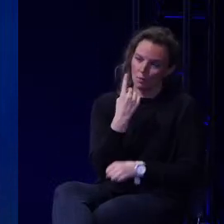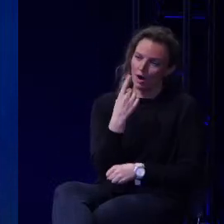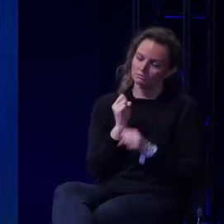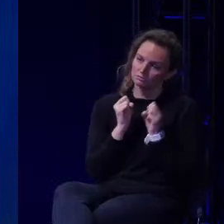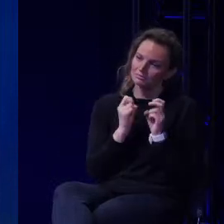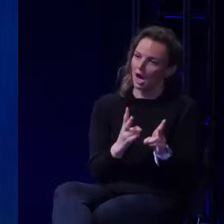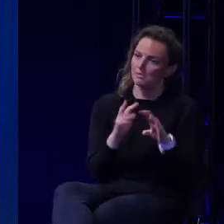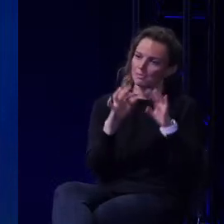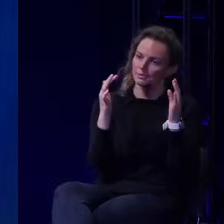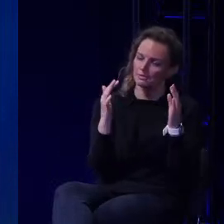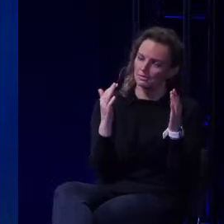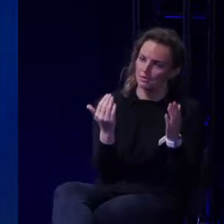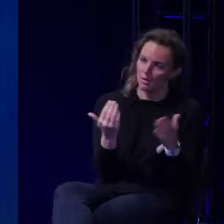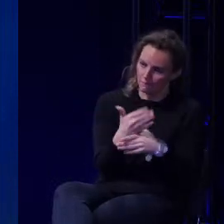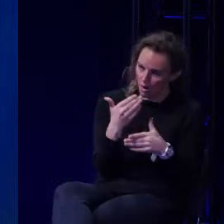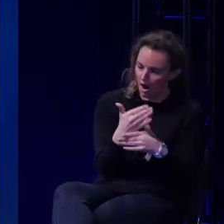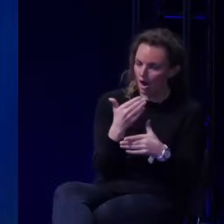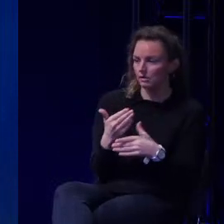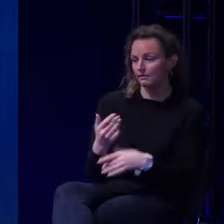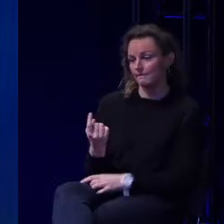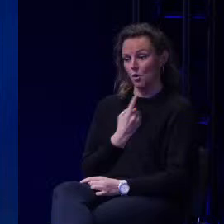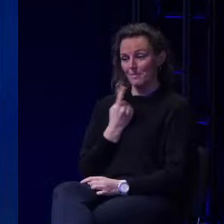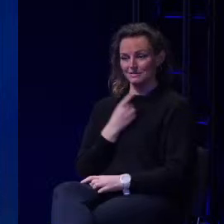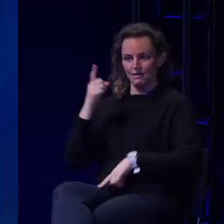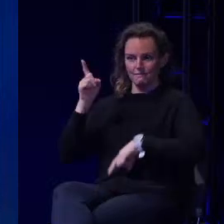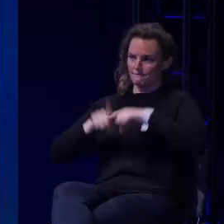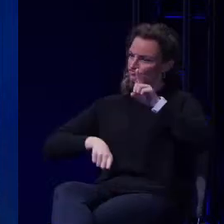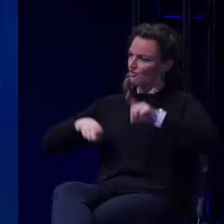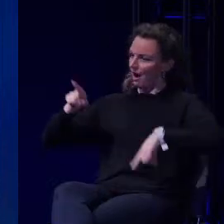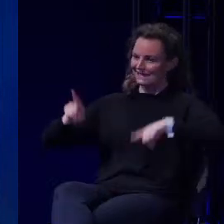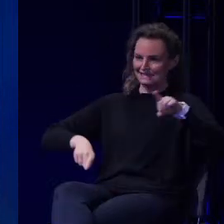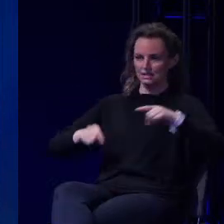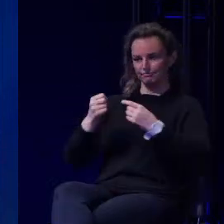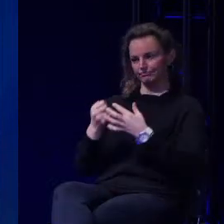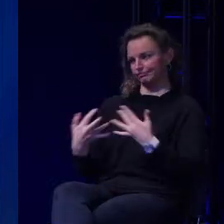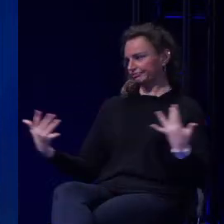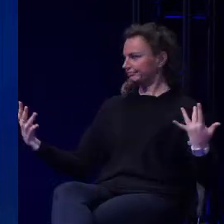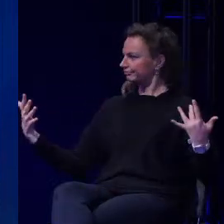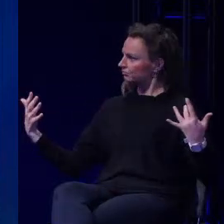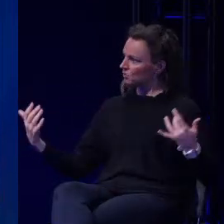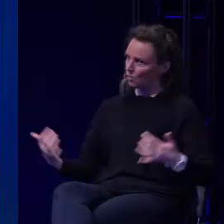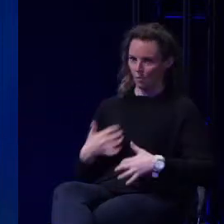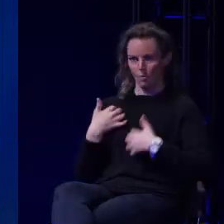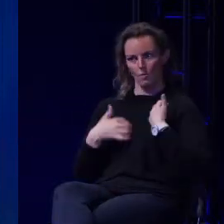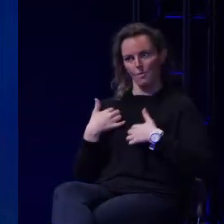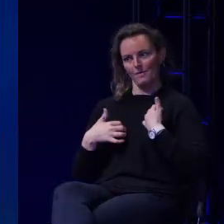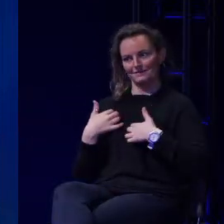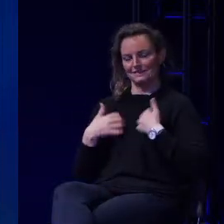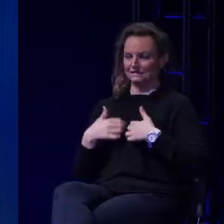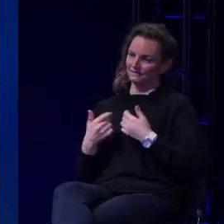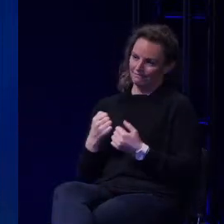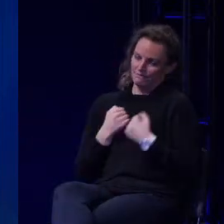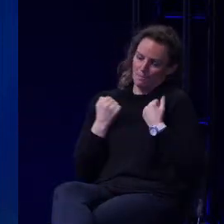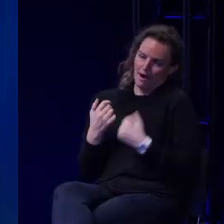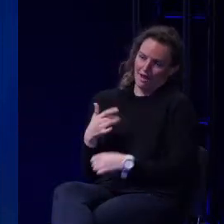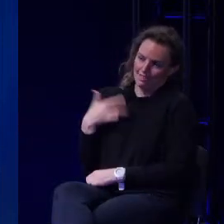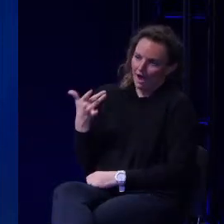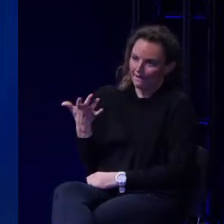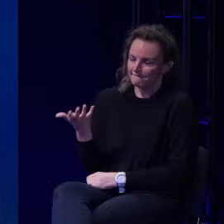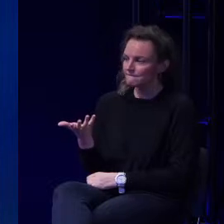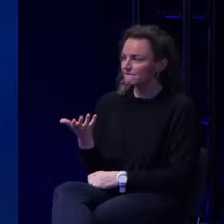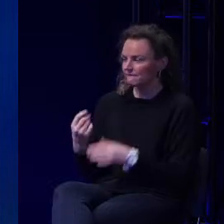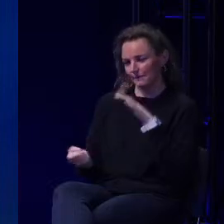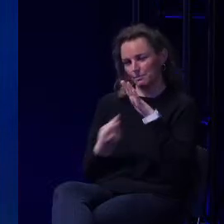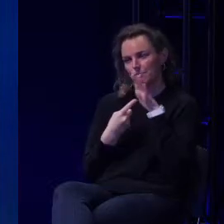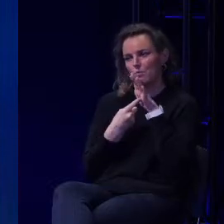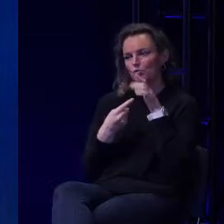for myself, like, you know, variety is really, you know, the spice of my life. So